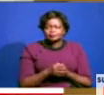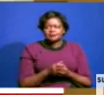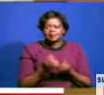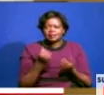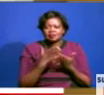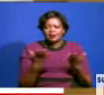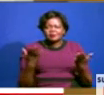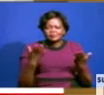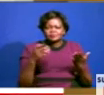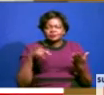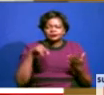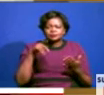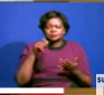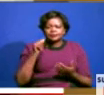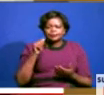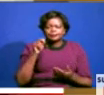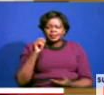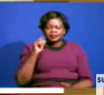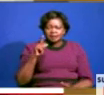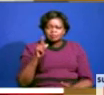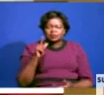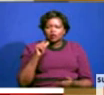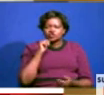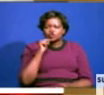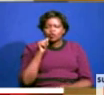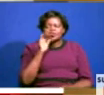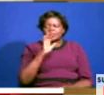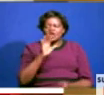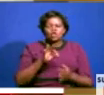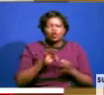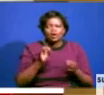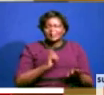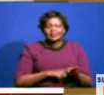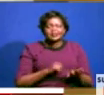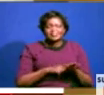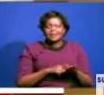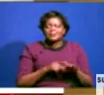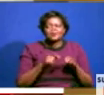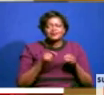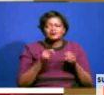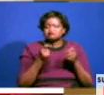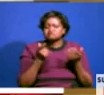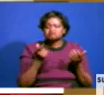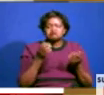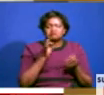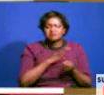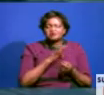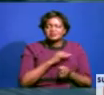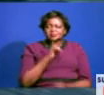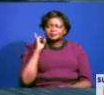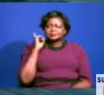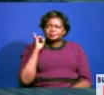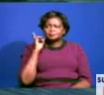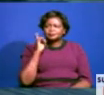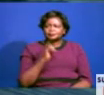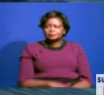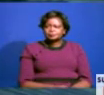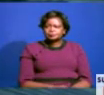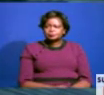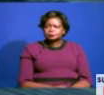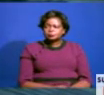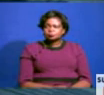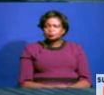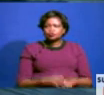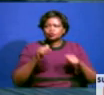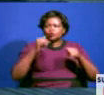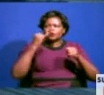the parastatals rather, and not their long-term well-being. Here is Nduta Mukami with the details. Today was the